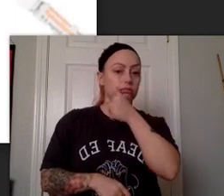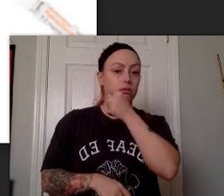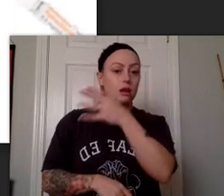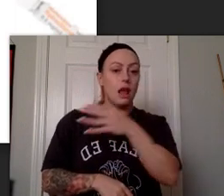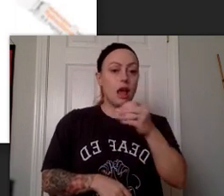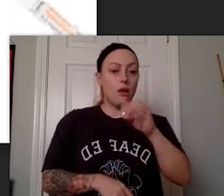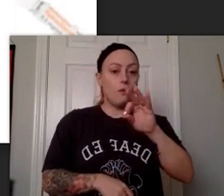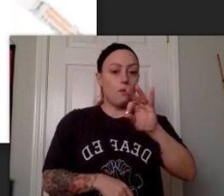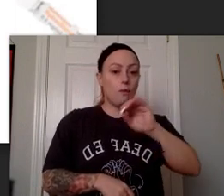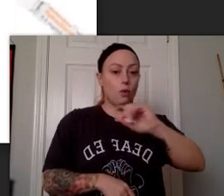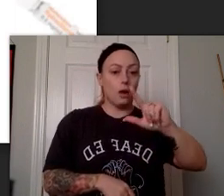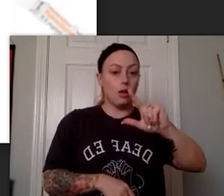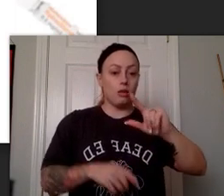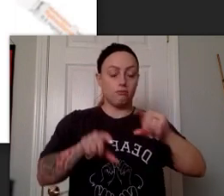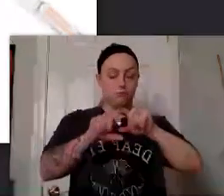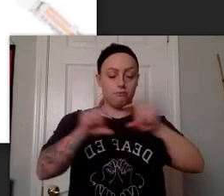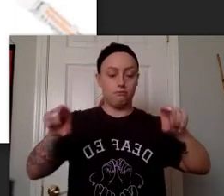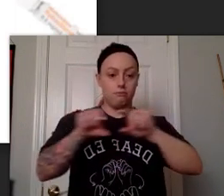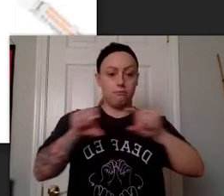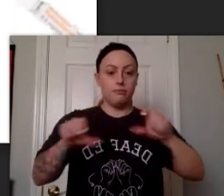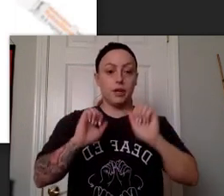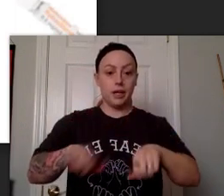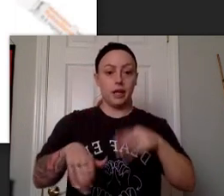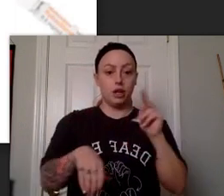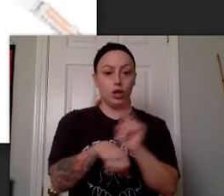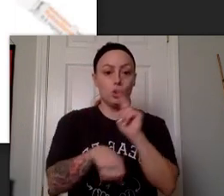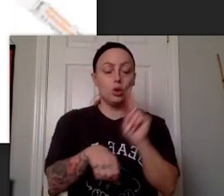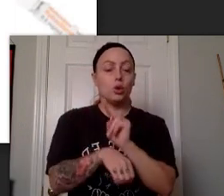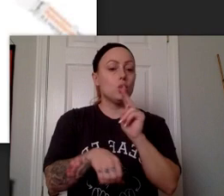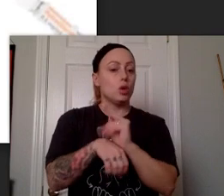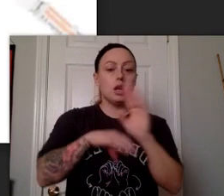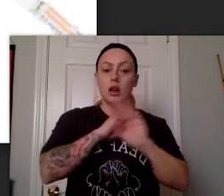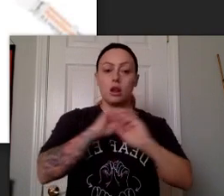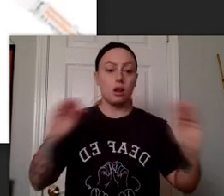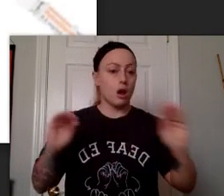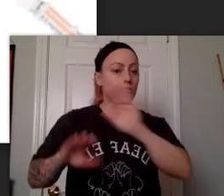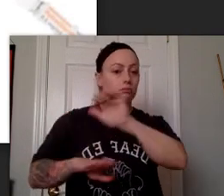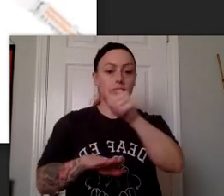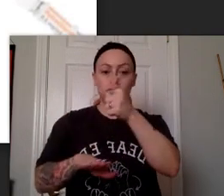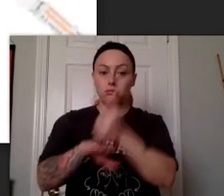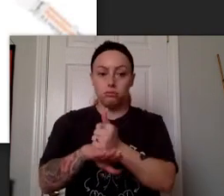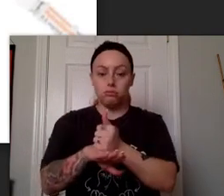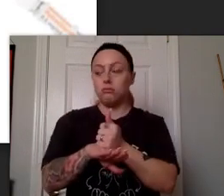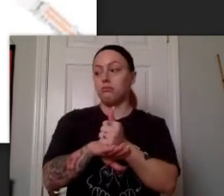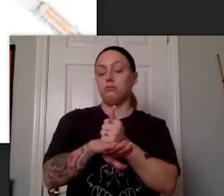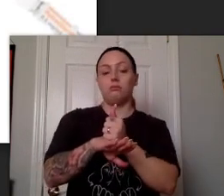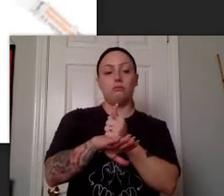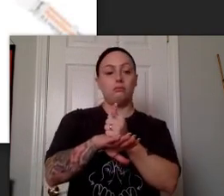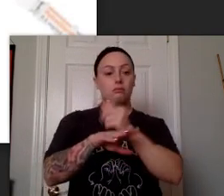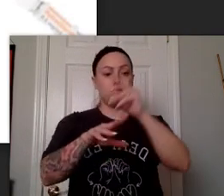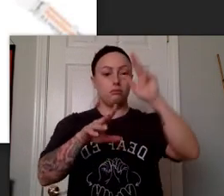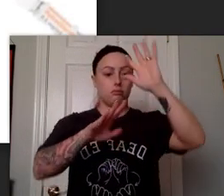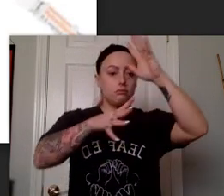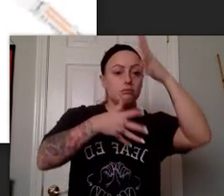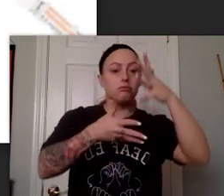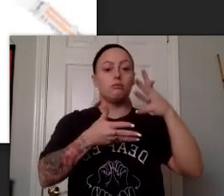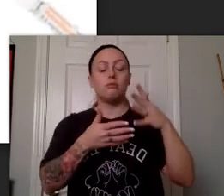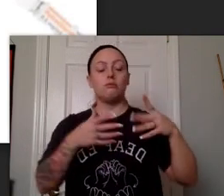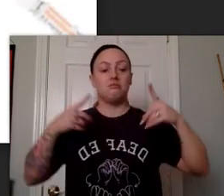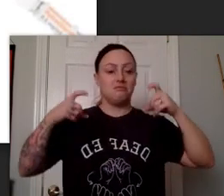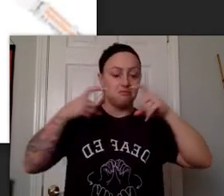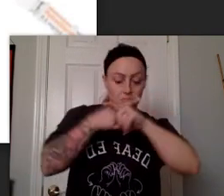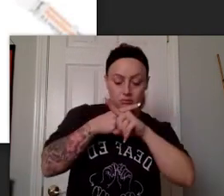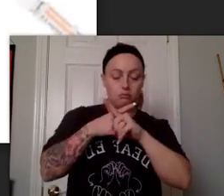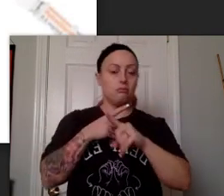that are ready to be just busted out of here and used as is. There's no caps or anything complicated, just coming out of the foil